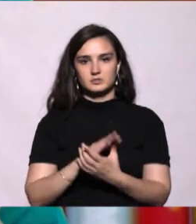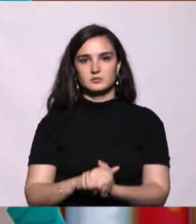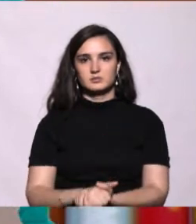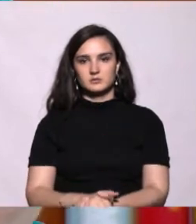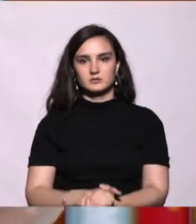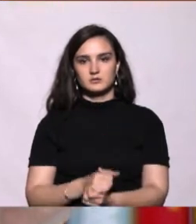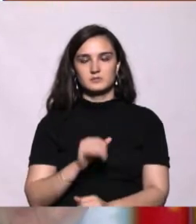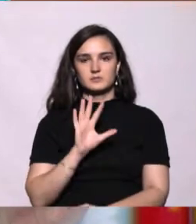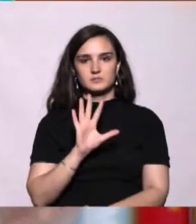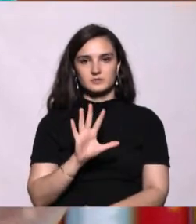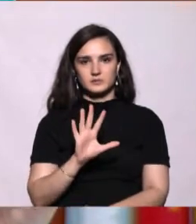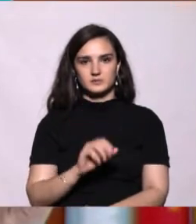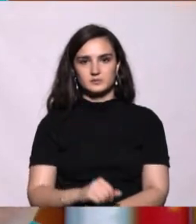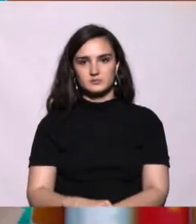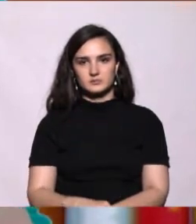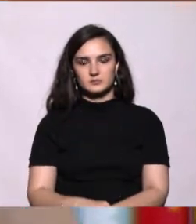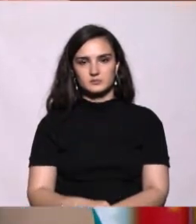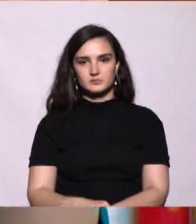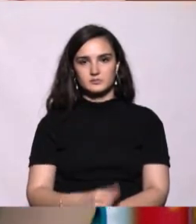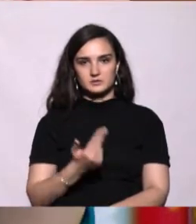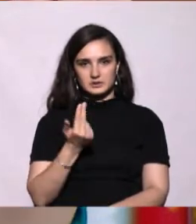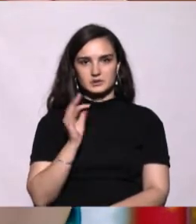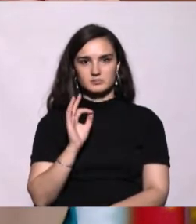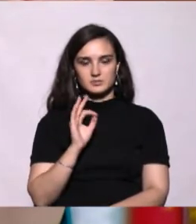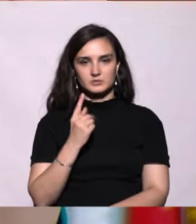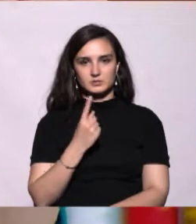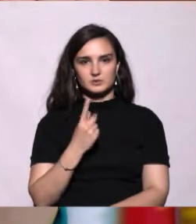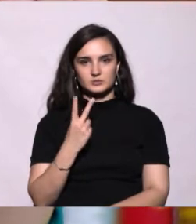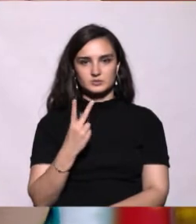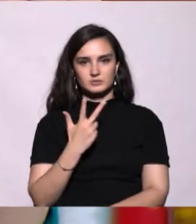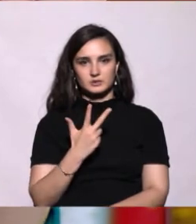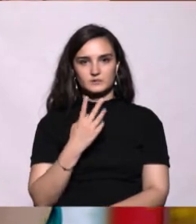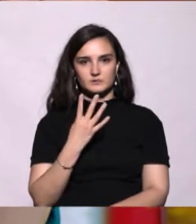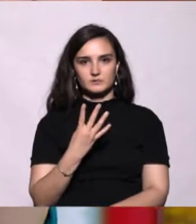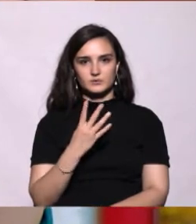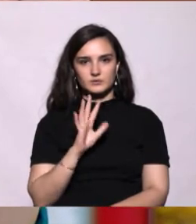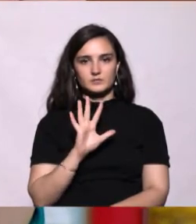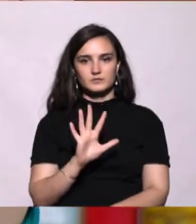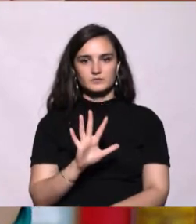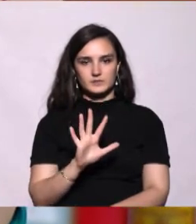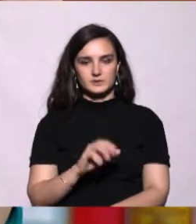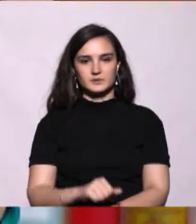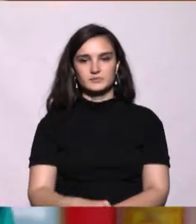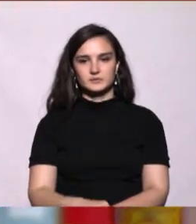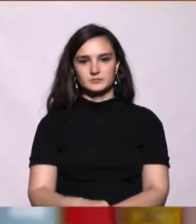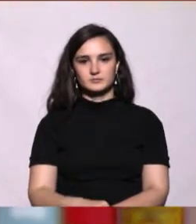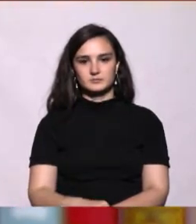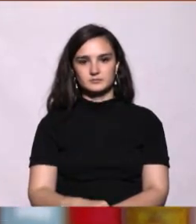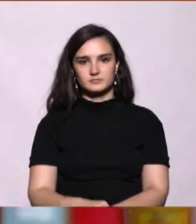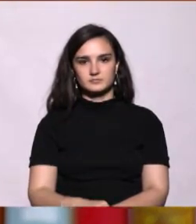four? Five. Yes, you're right. One, two, three, four,